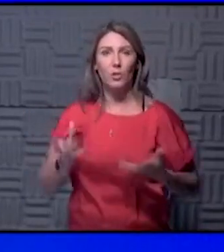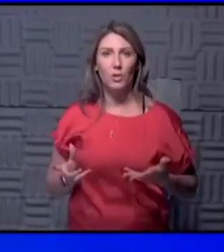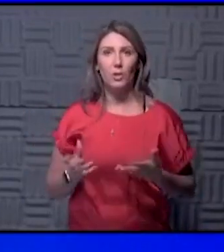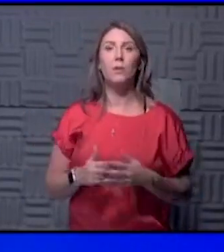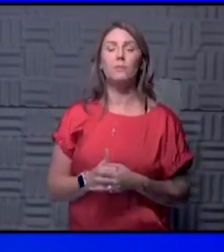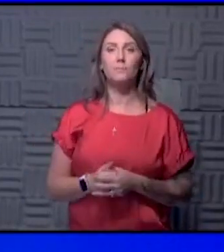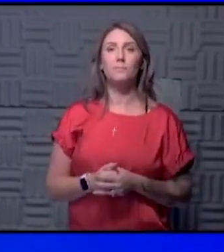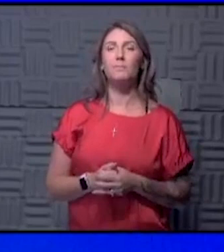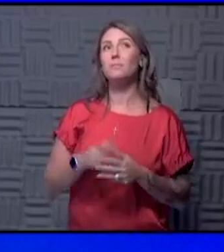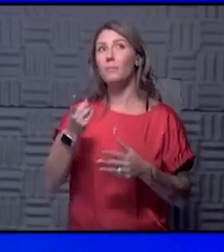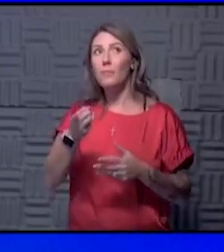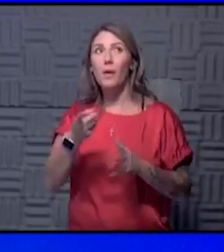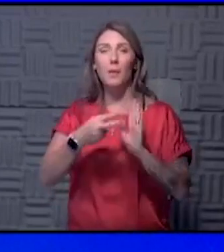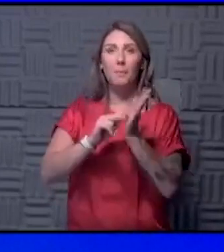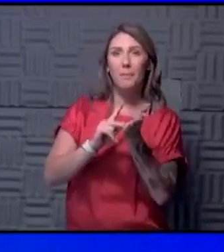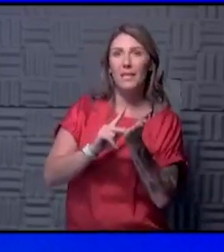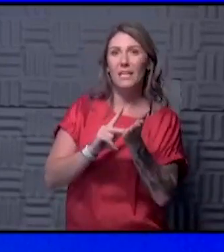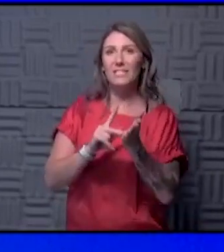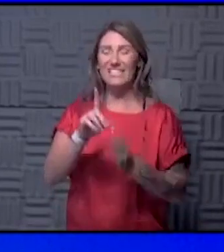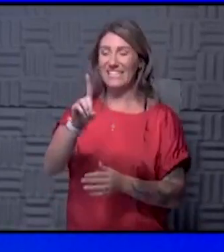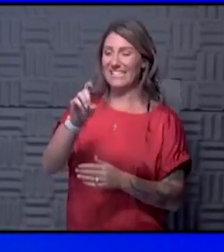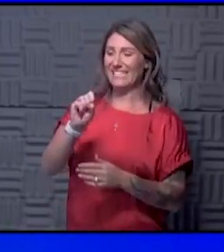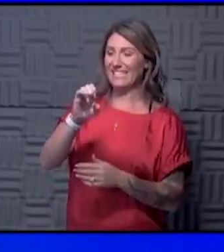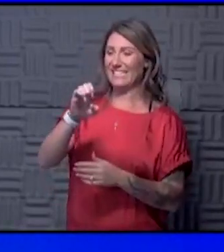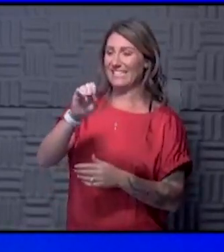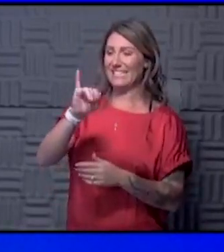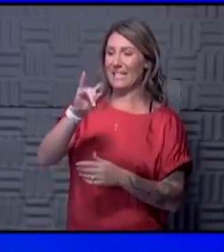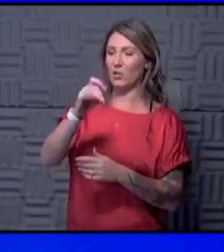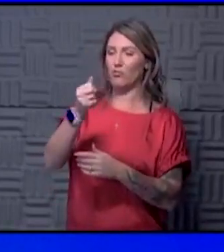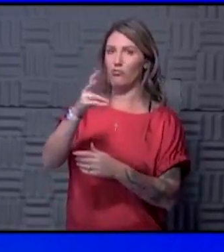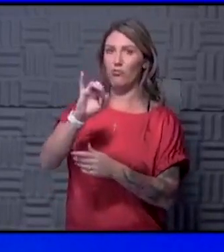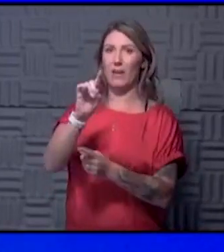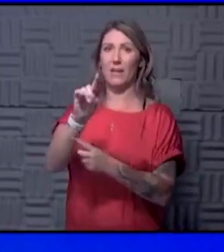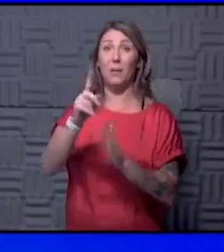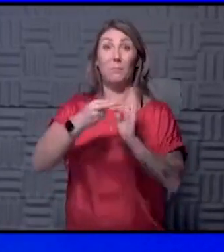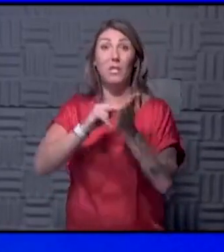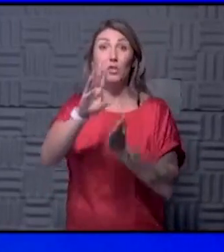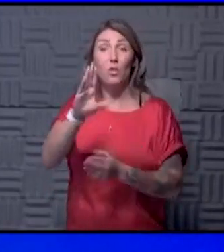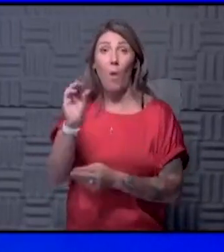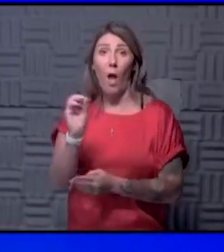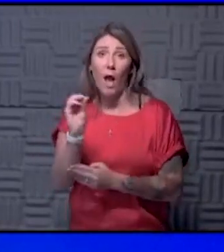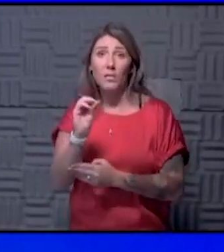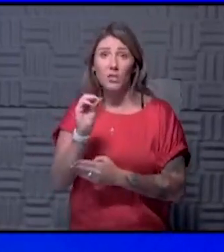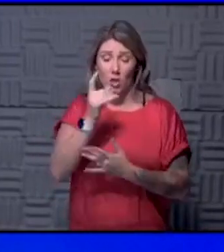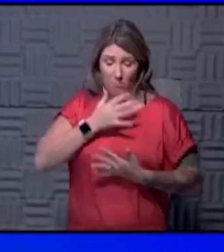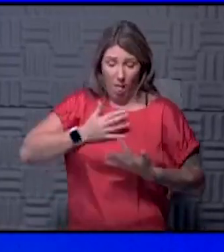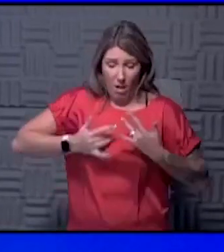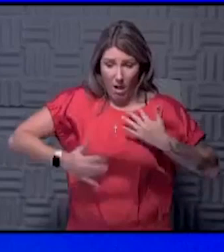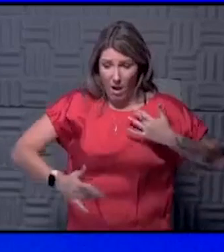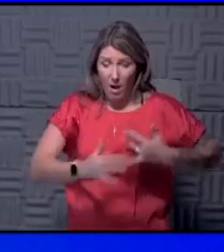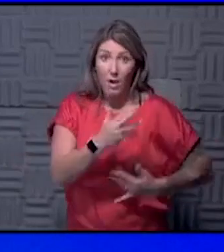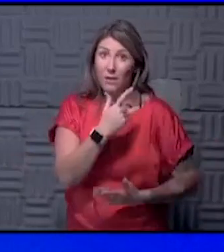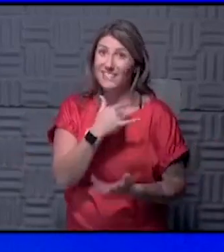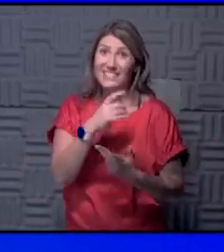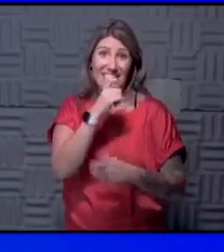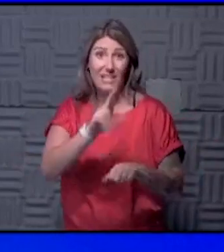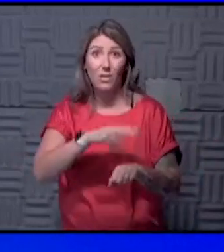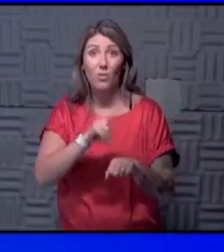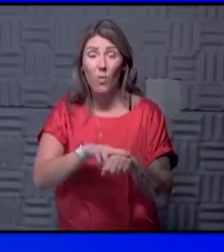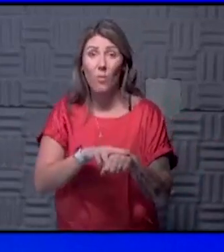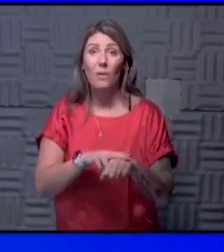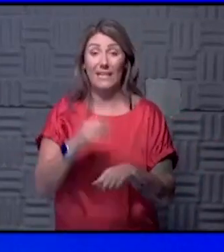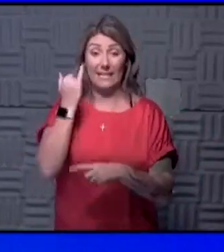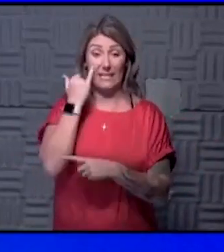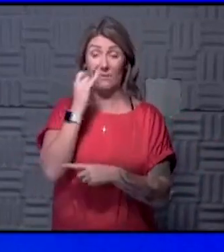probably are desaturating, meaning your oxygen getting to your tissues is not optimal and not what it should be. We know that if you